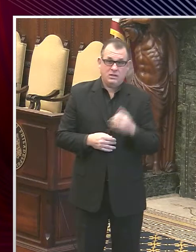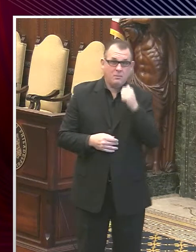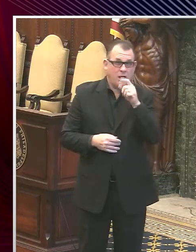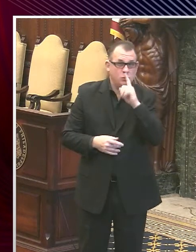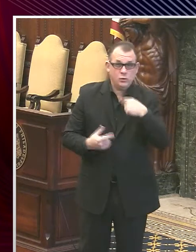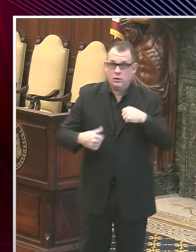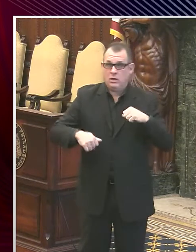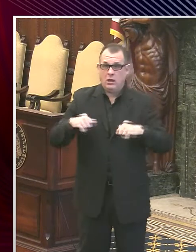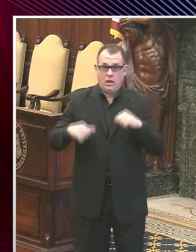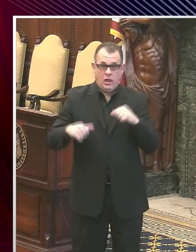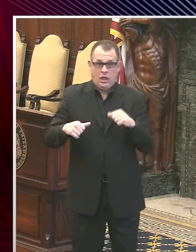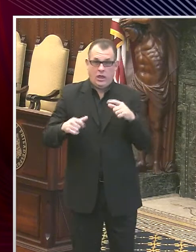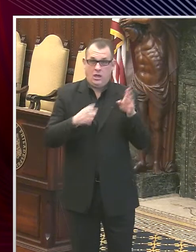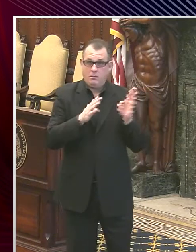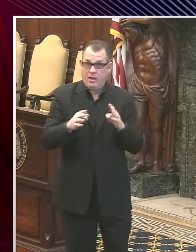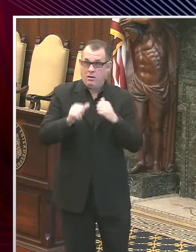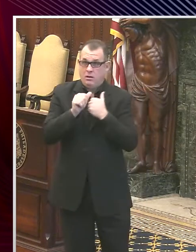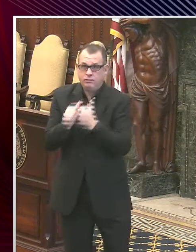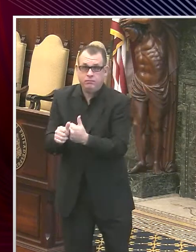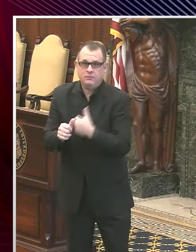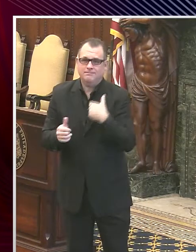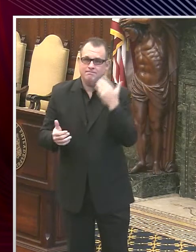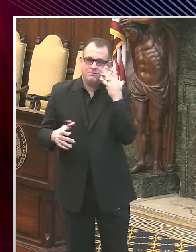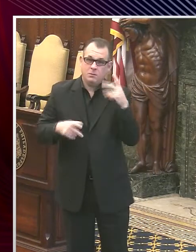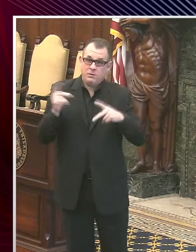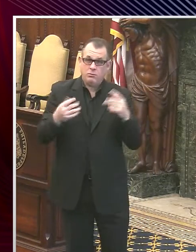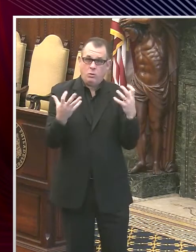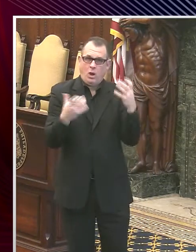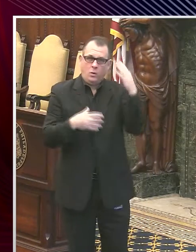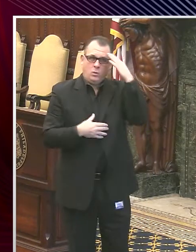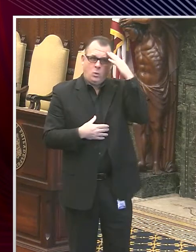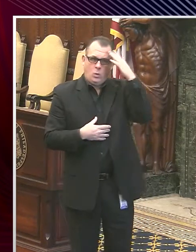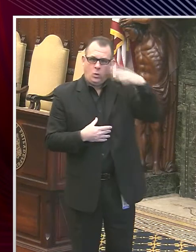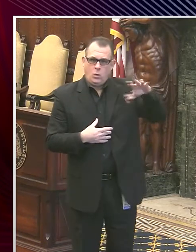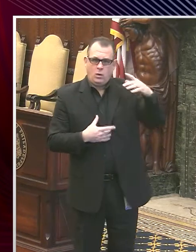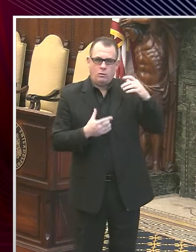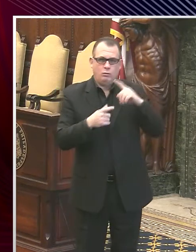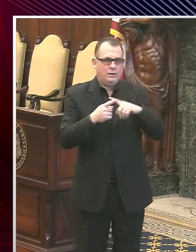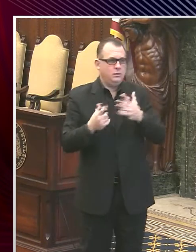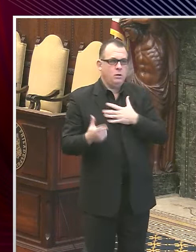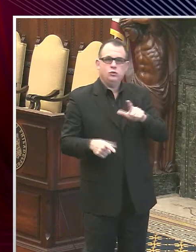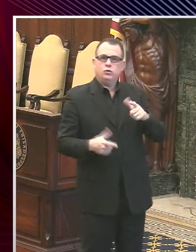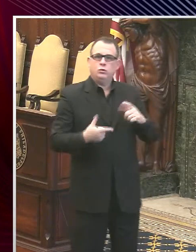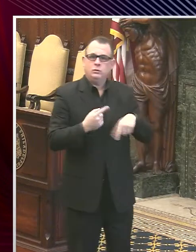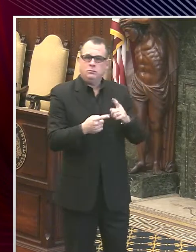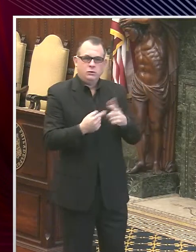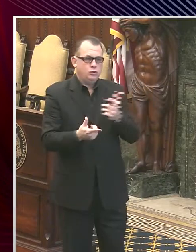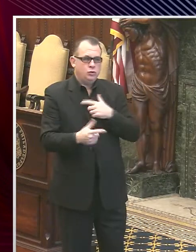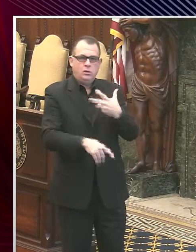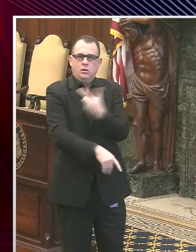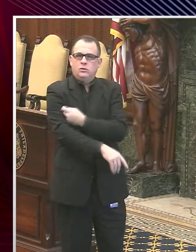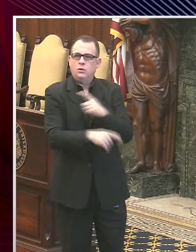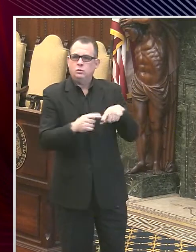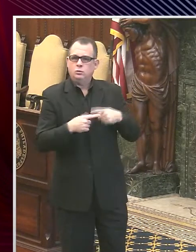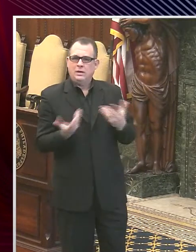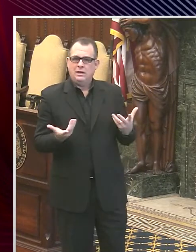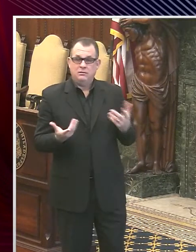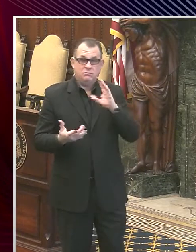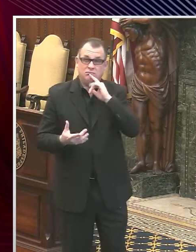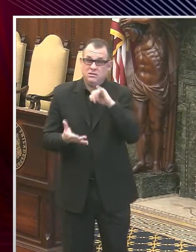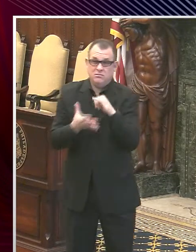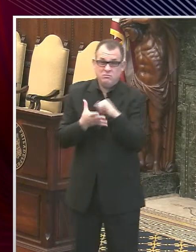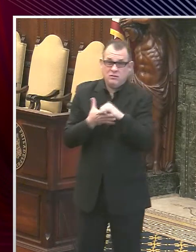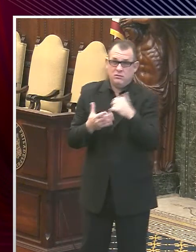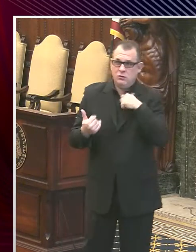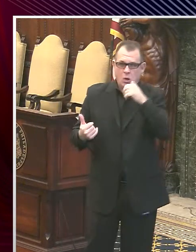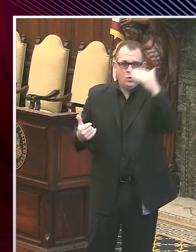it very difficult for us to plan. Many people reasonably want to know when the vaccine will be available to them. It's impossible for us to